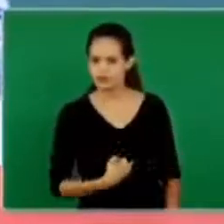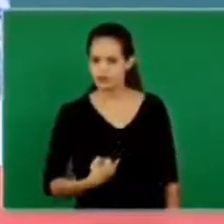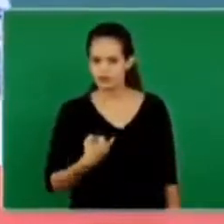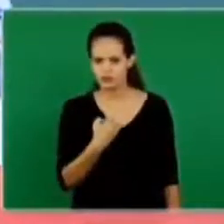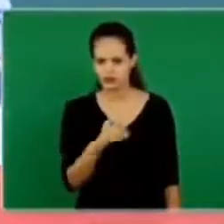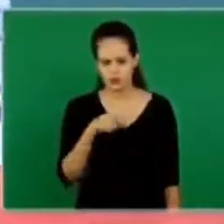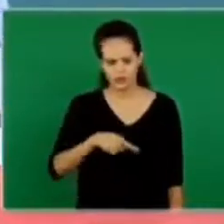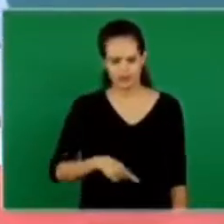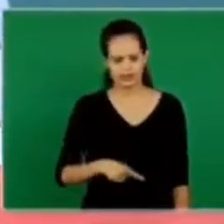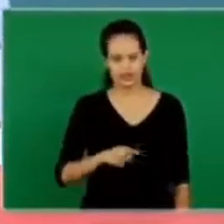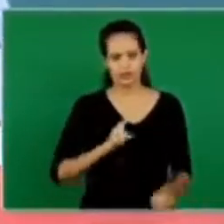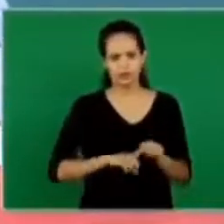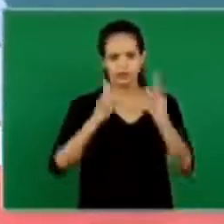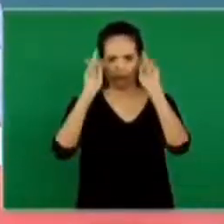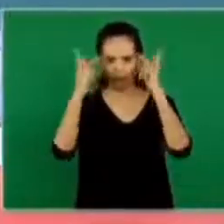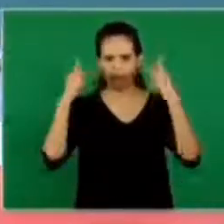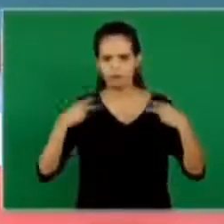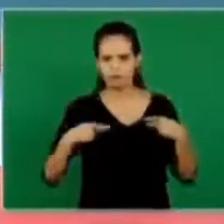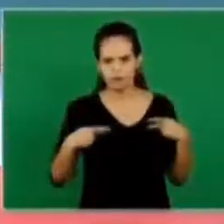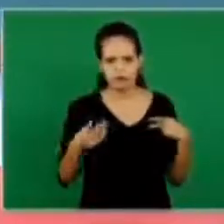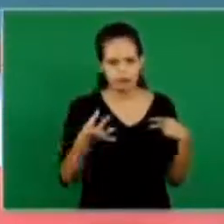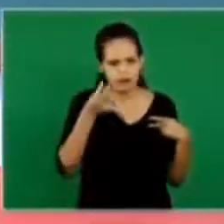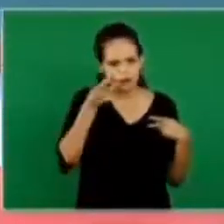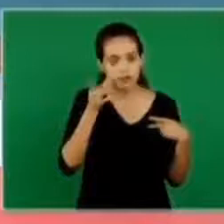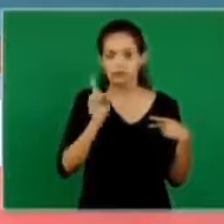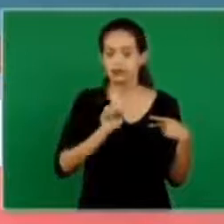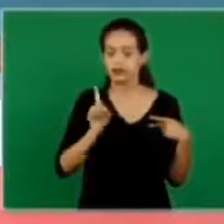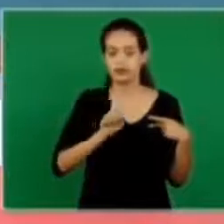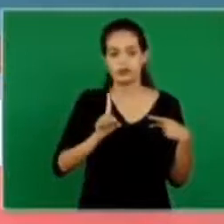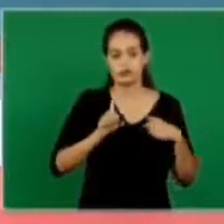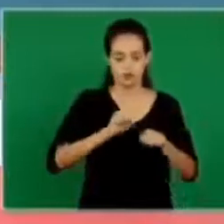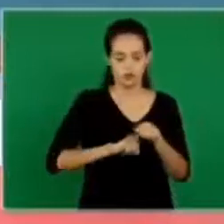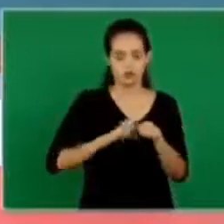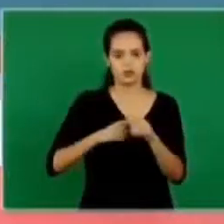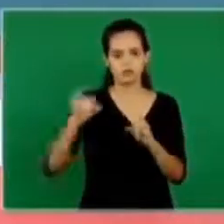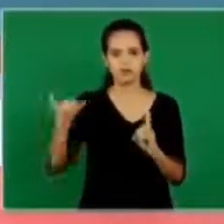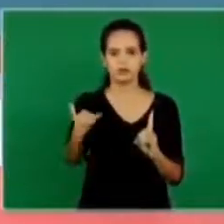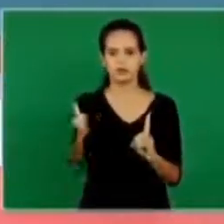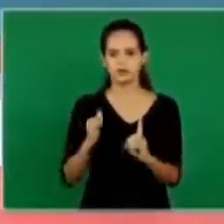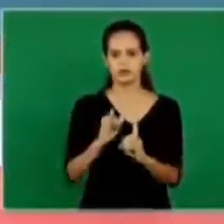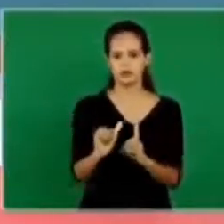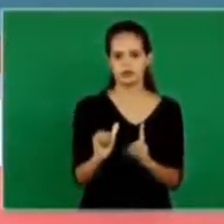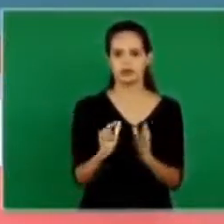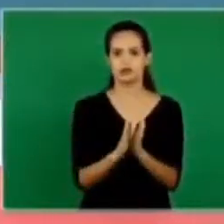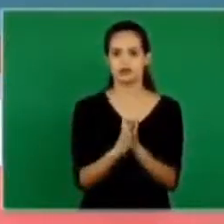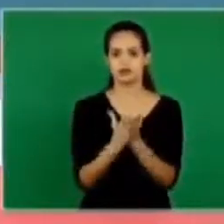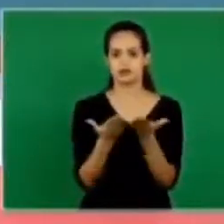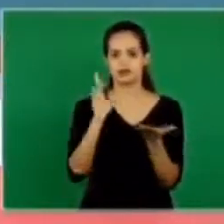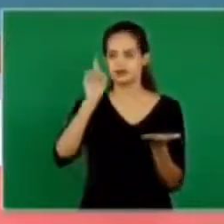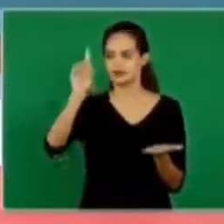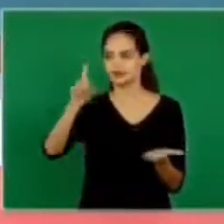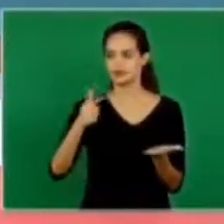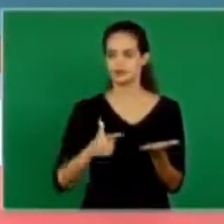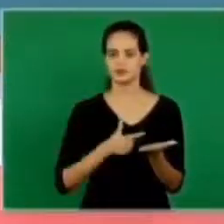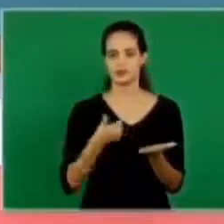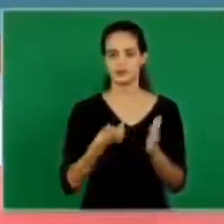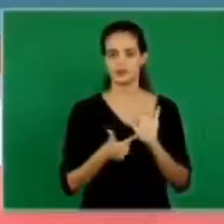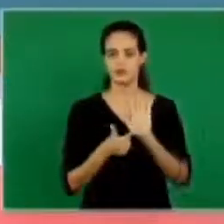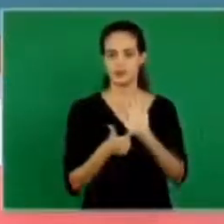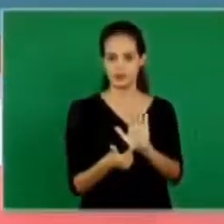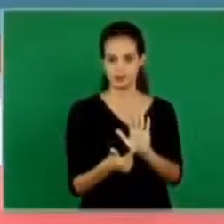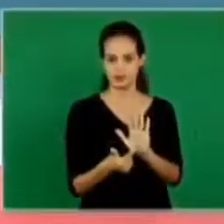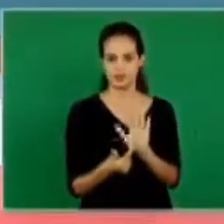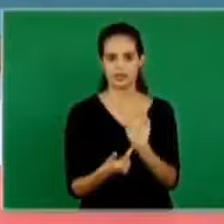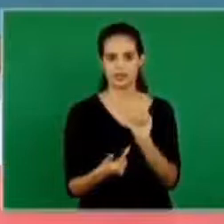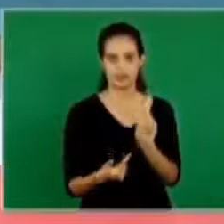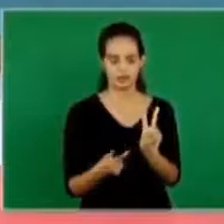in not in the human time, but in a prophetic time. The Bible speaks of two times.